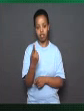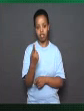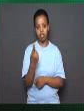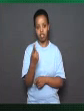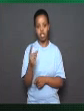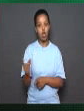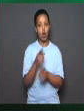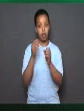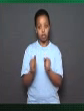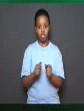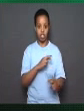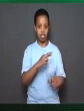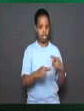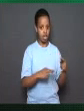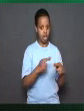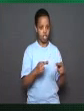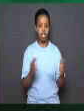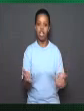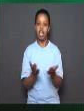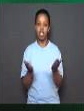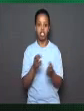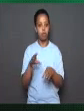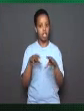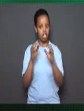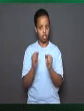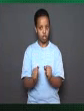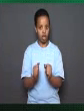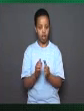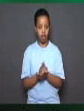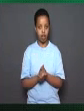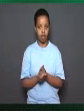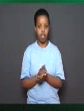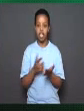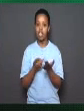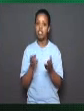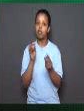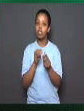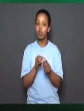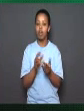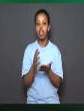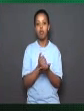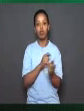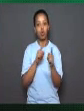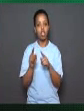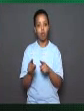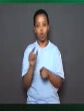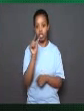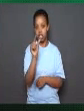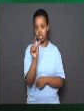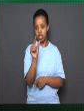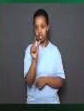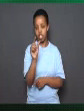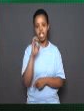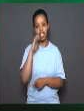reaction can be catalyzed. It only takes a small amount